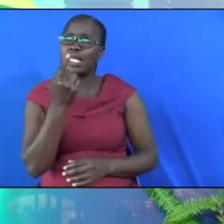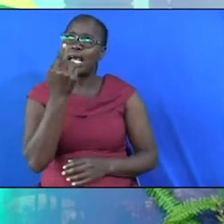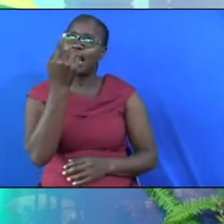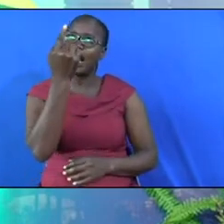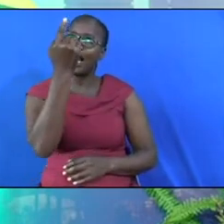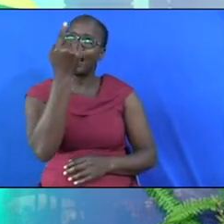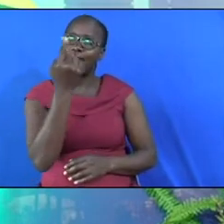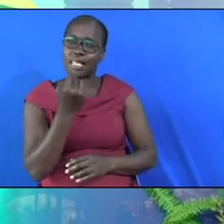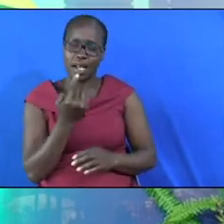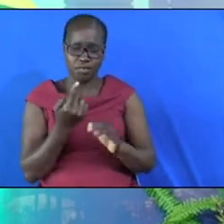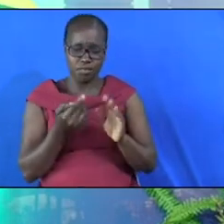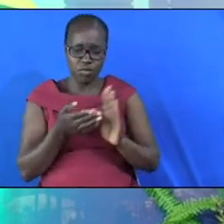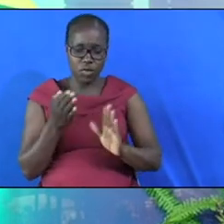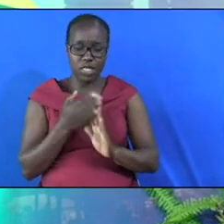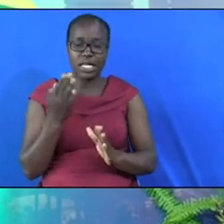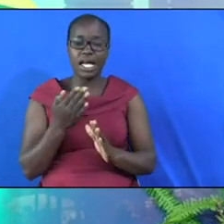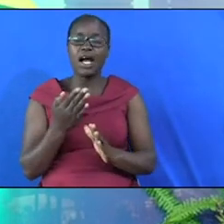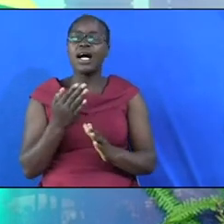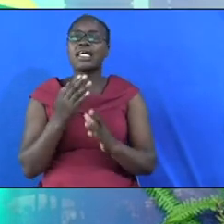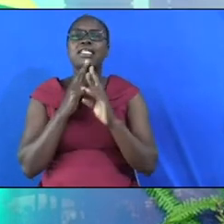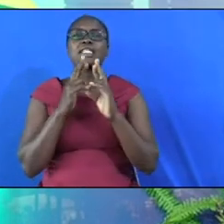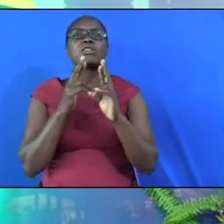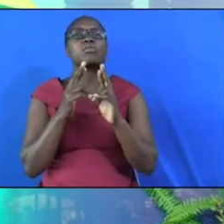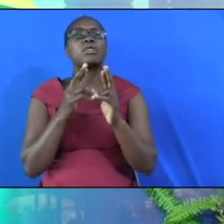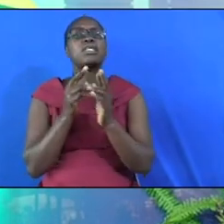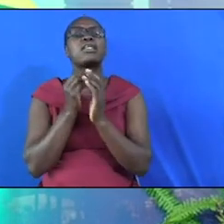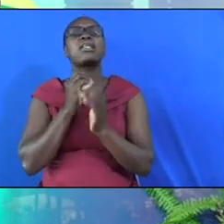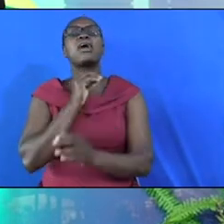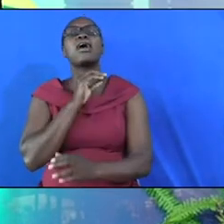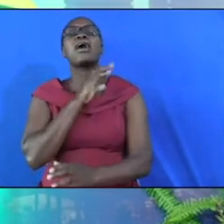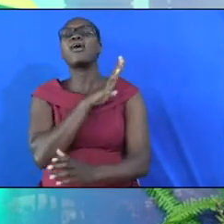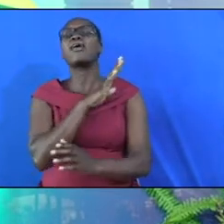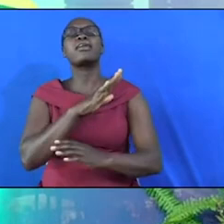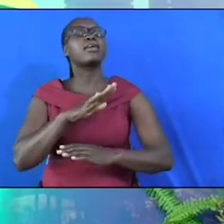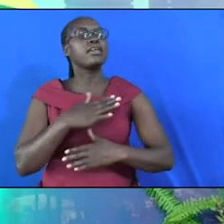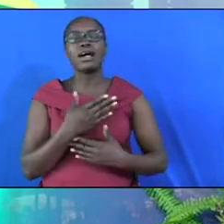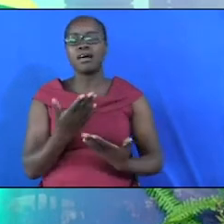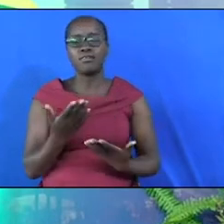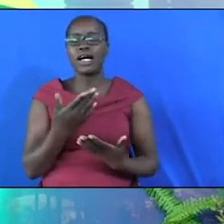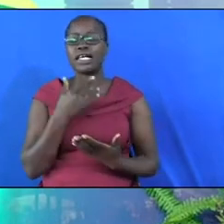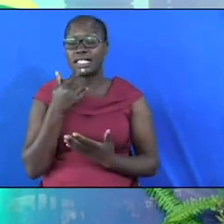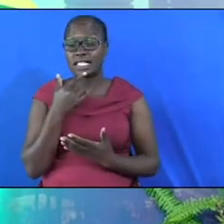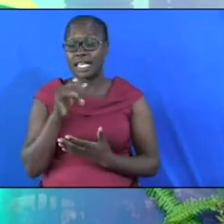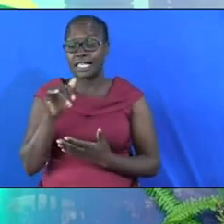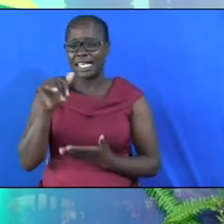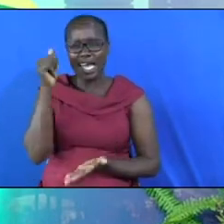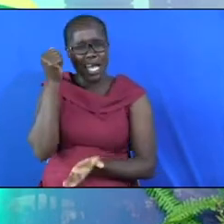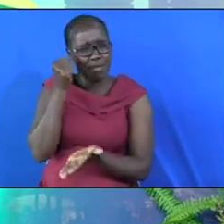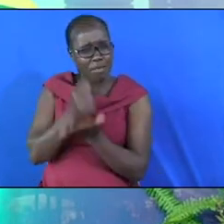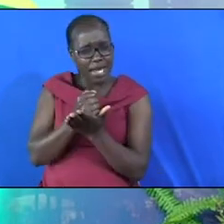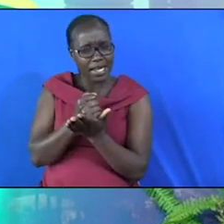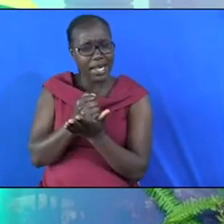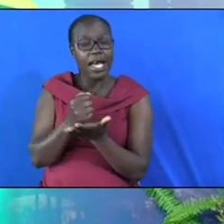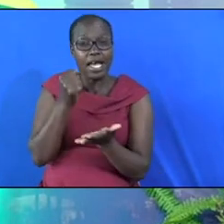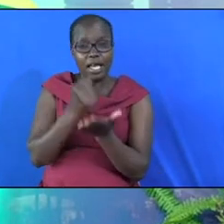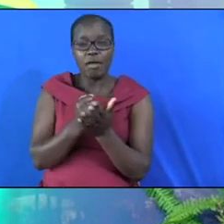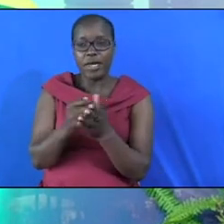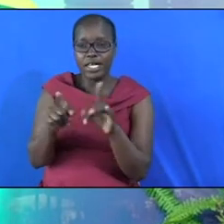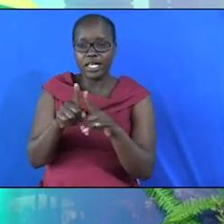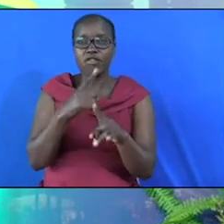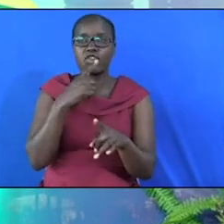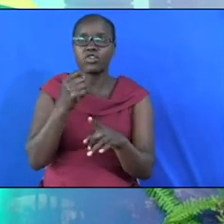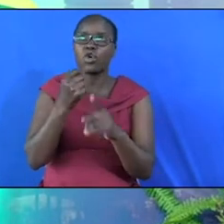quickly, of which he responded loud enough in prayers by saying that, amen, amen, even